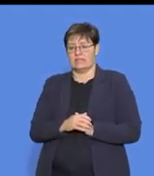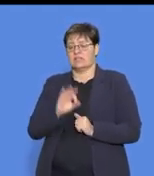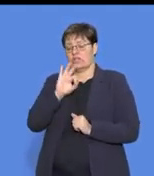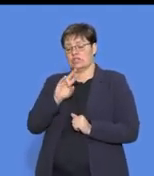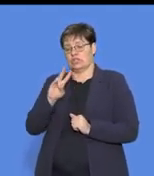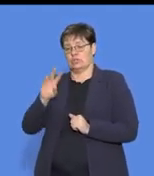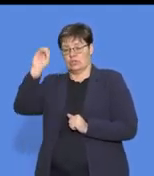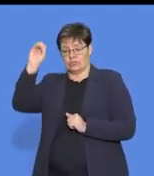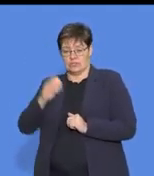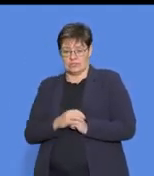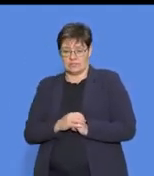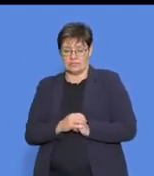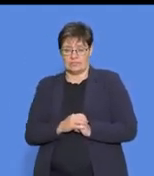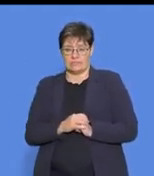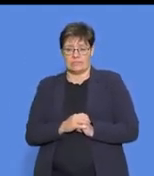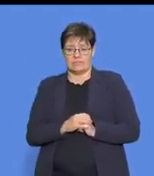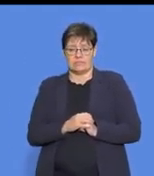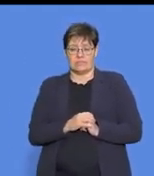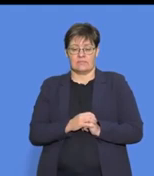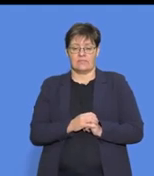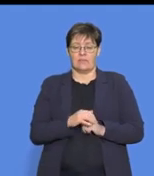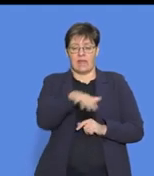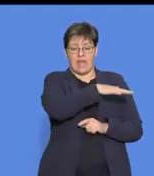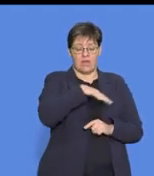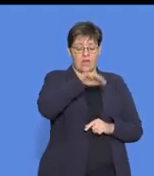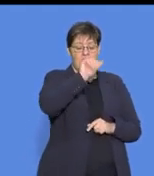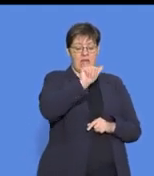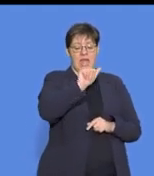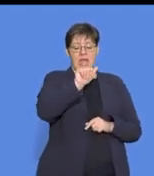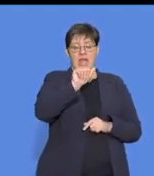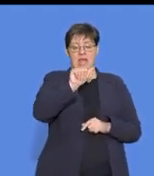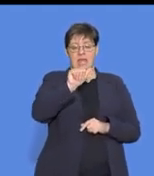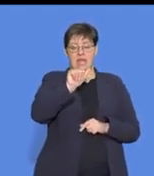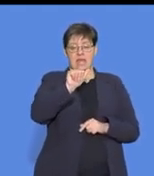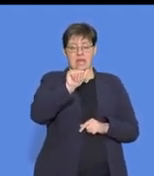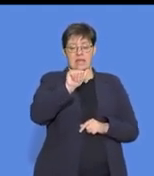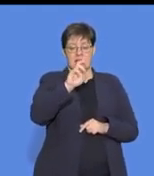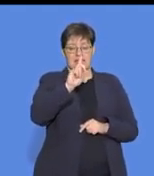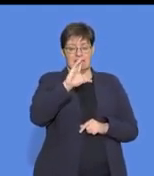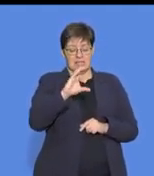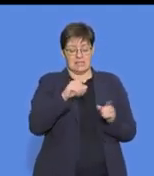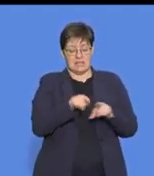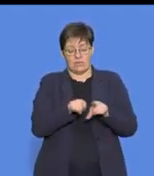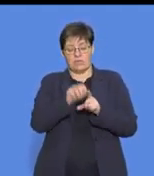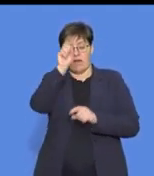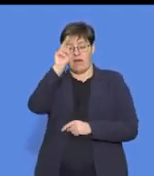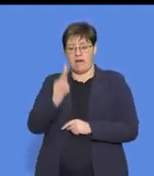58, which is 32 degrees. Okay, so area of ADC will be